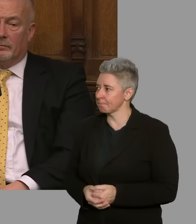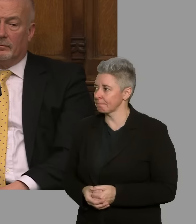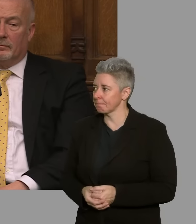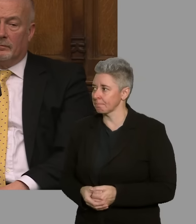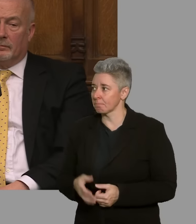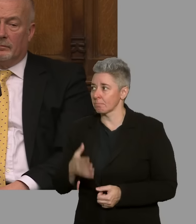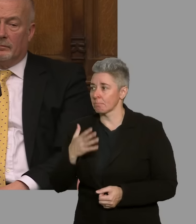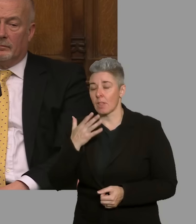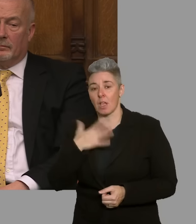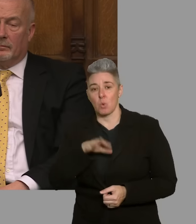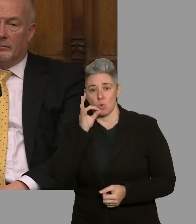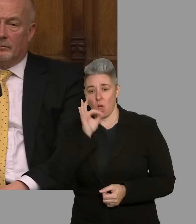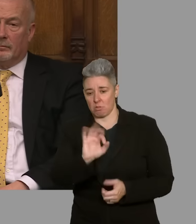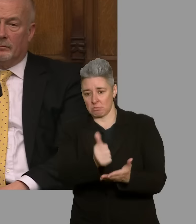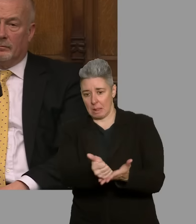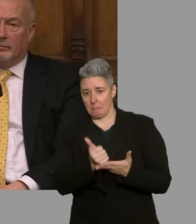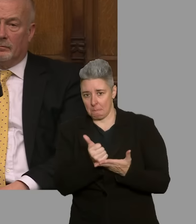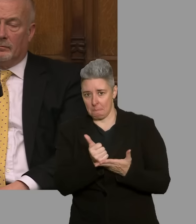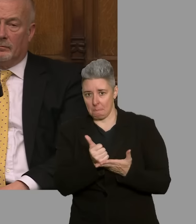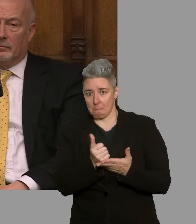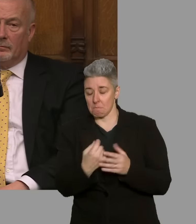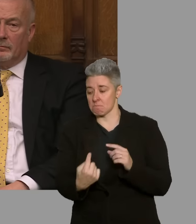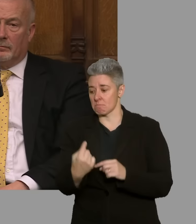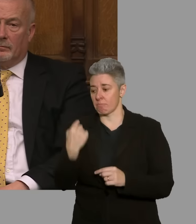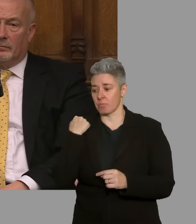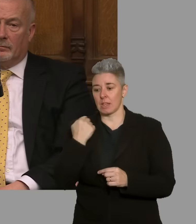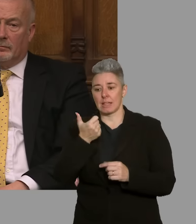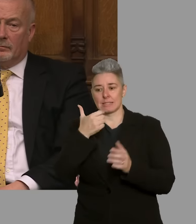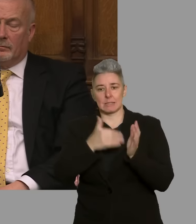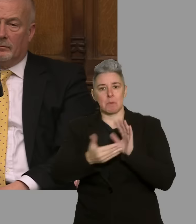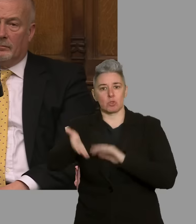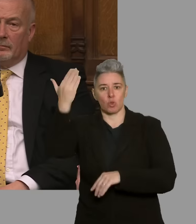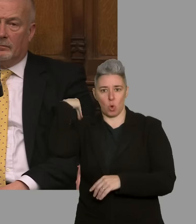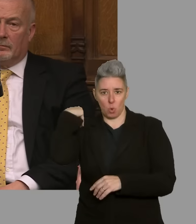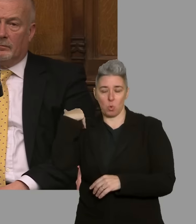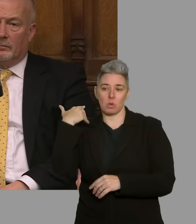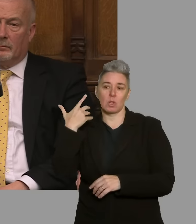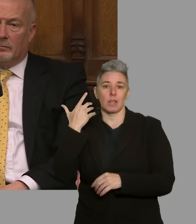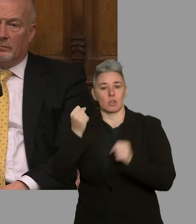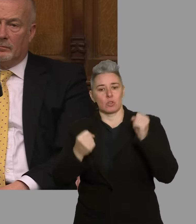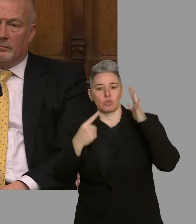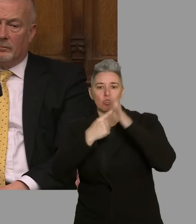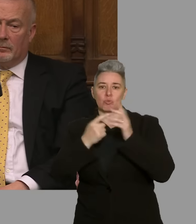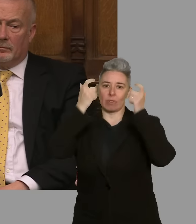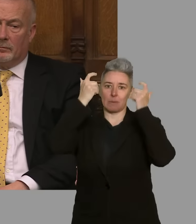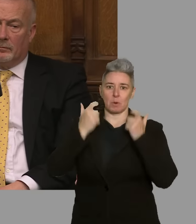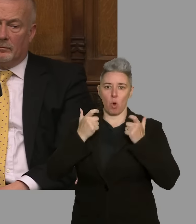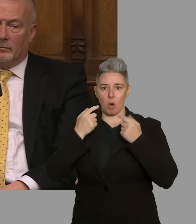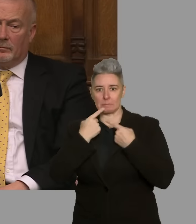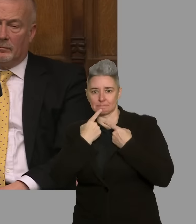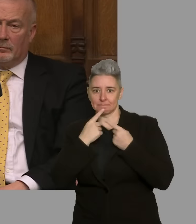on the meaning of sex, yet public institutions are still knowingly and intentionally breaching the law.